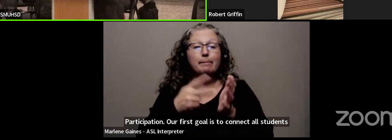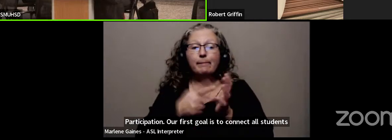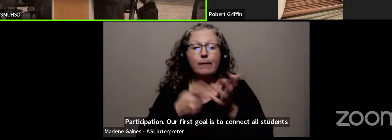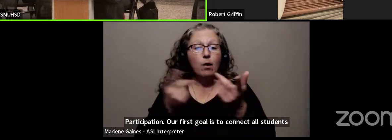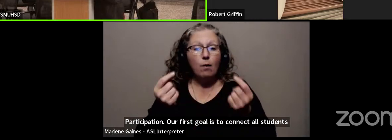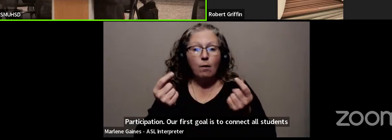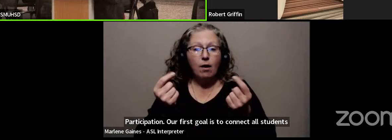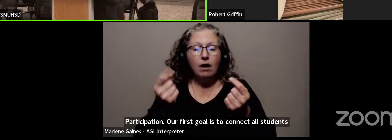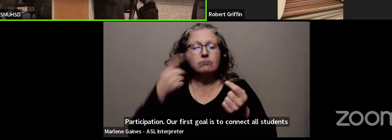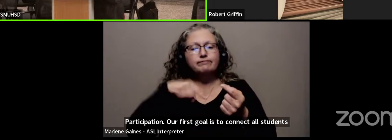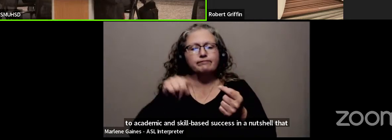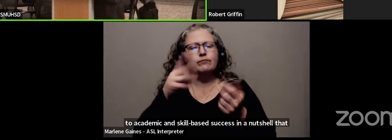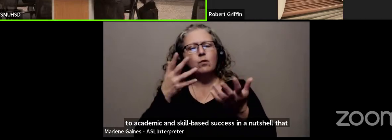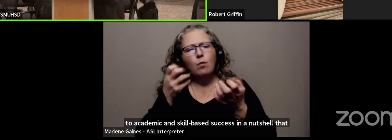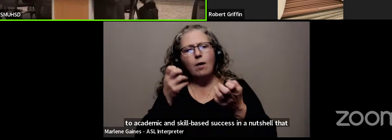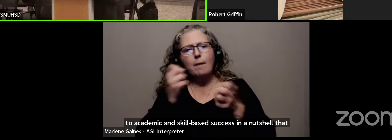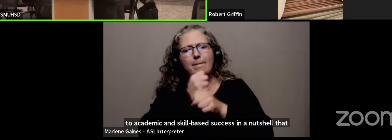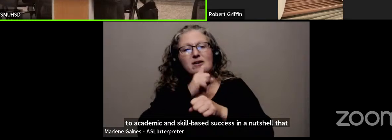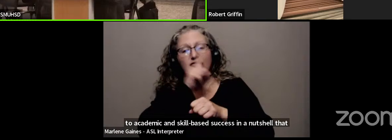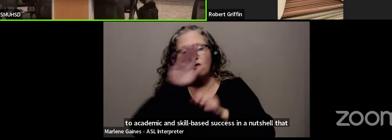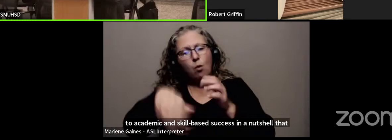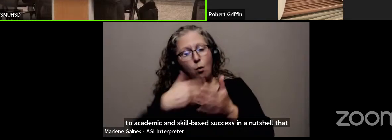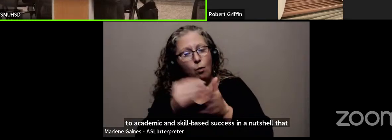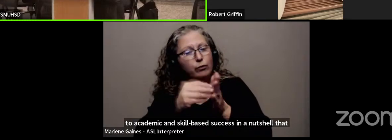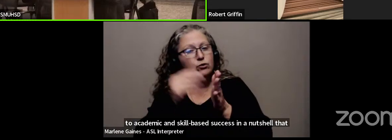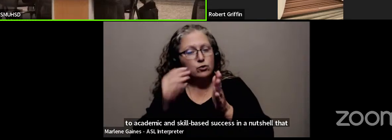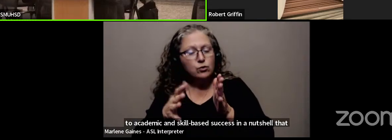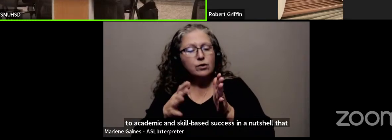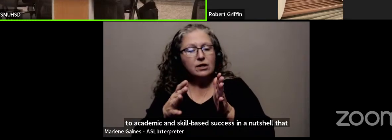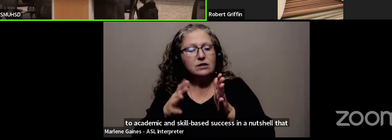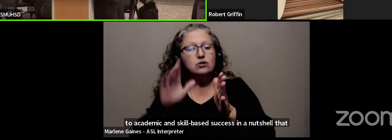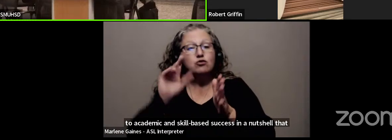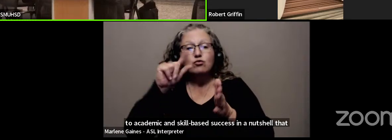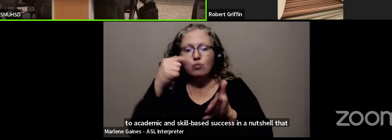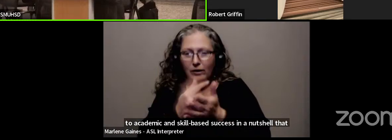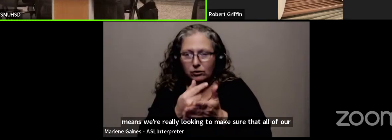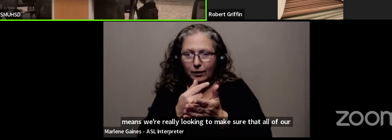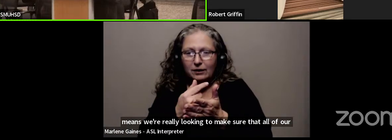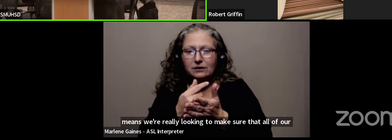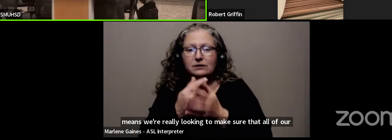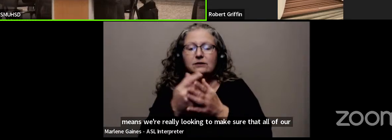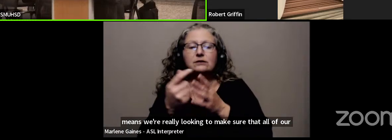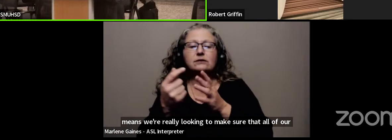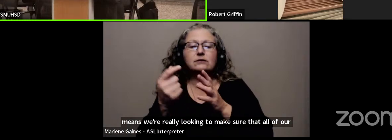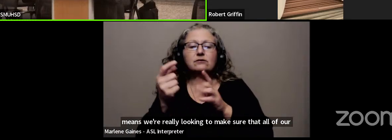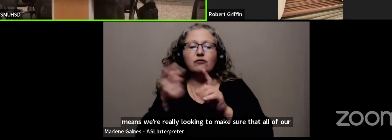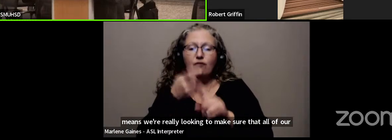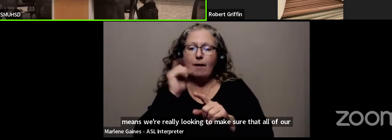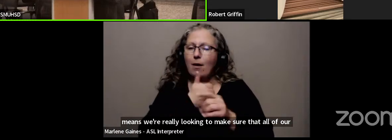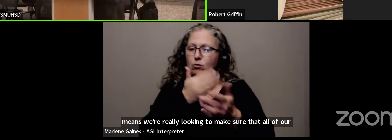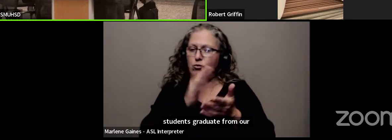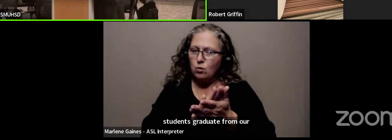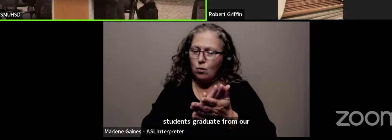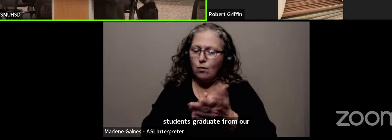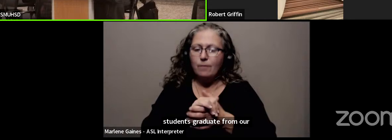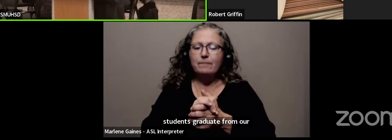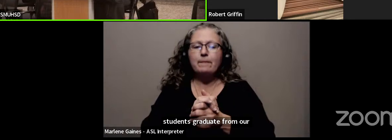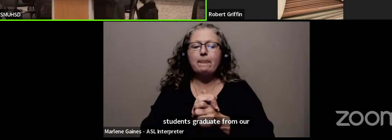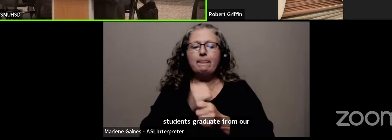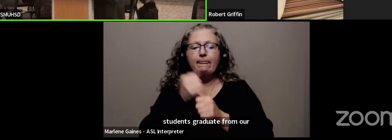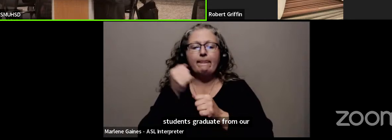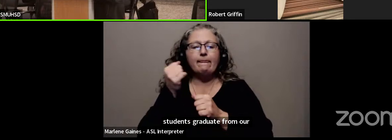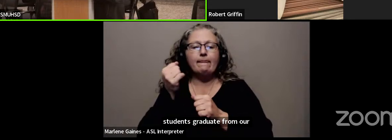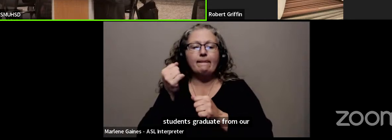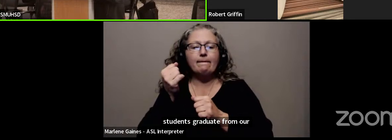we're really looking to make sure that all of our students graduate from our school, having